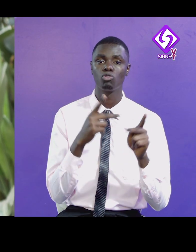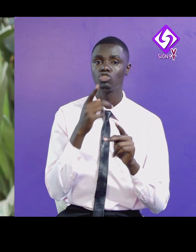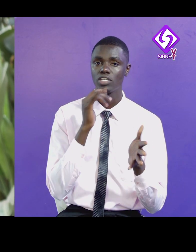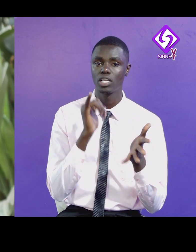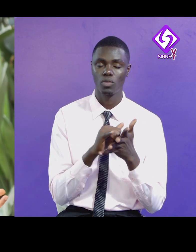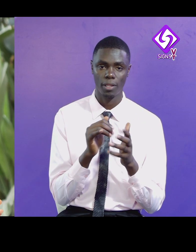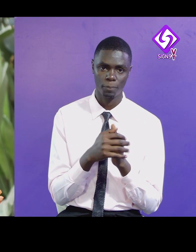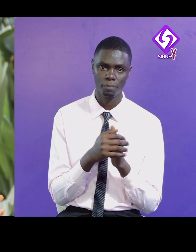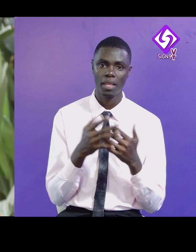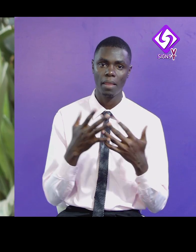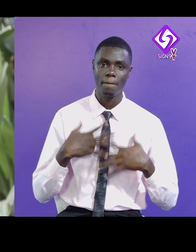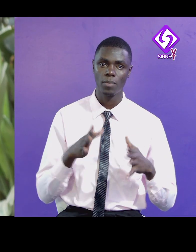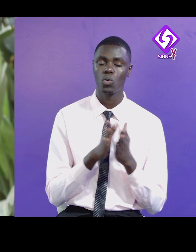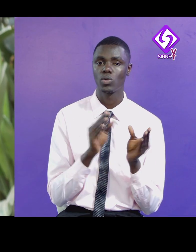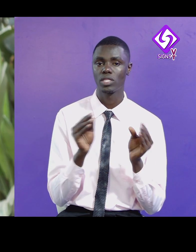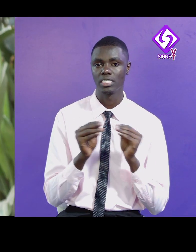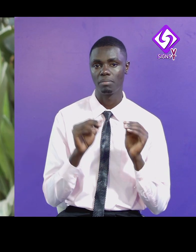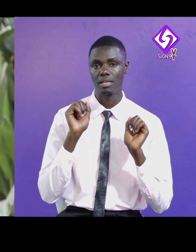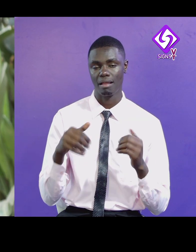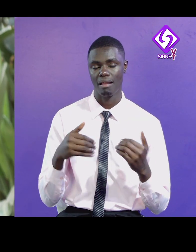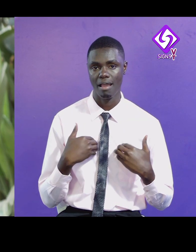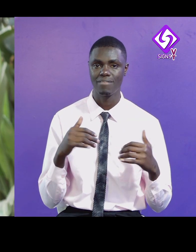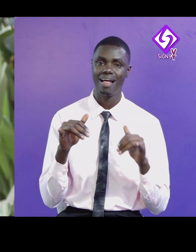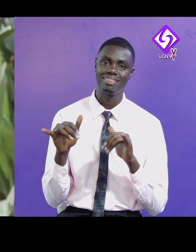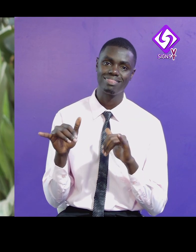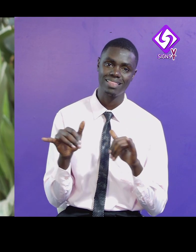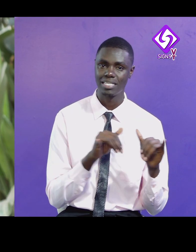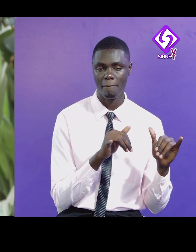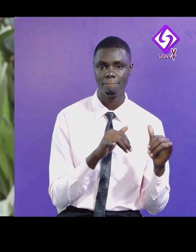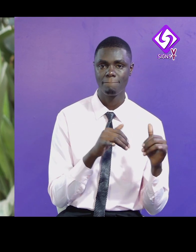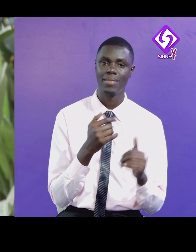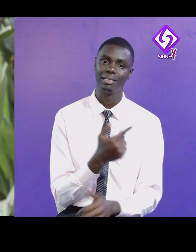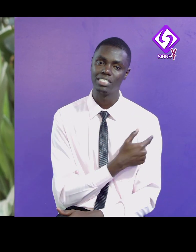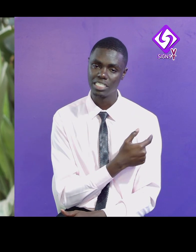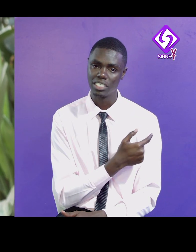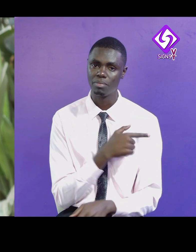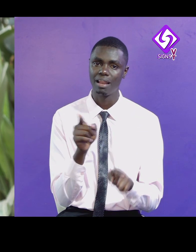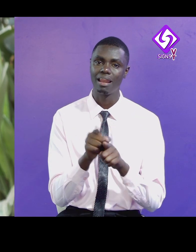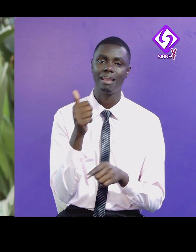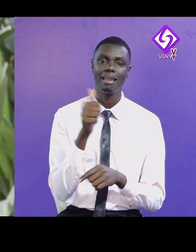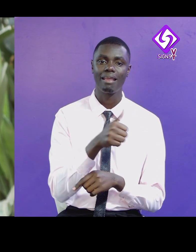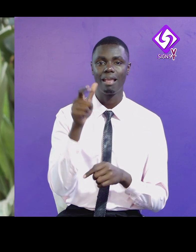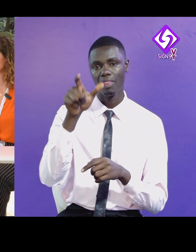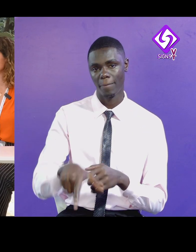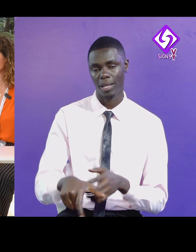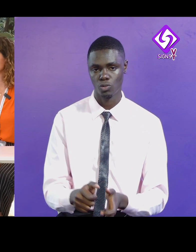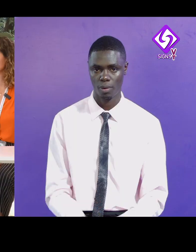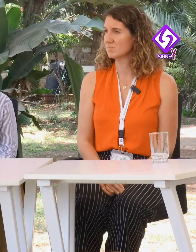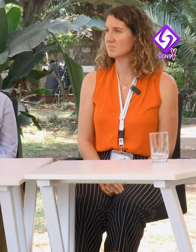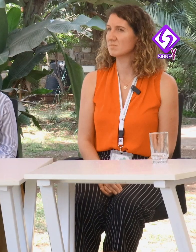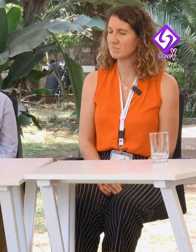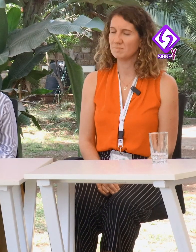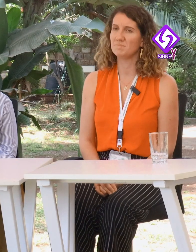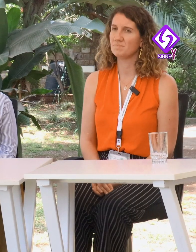that the people with disability will have the same treatment like every other person.